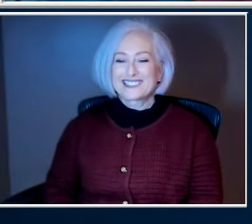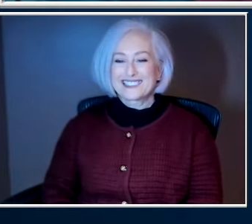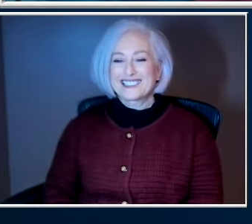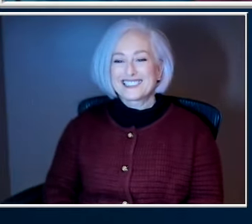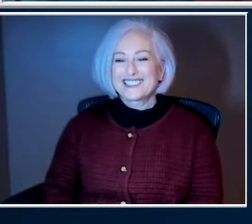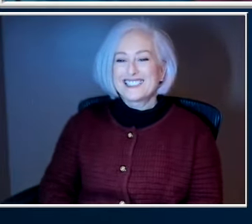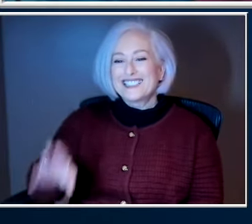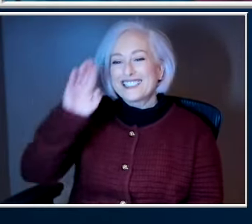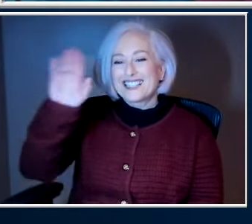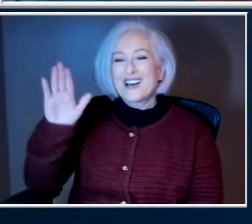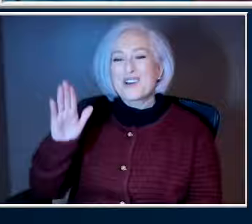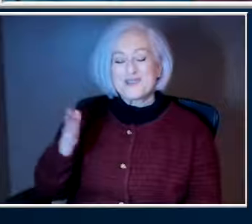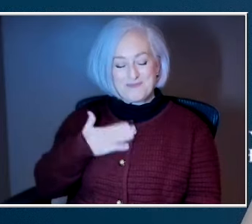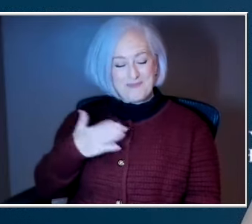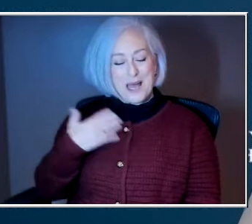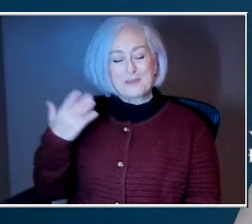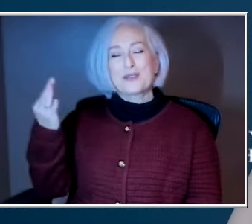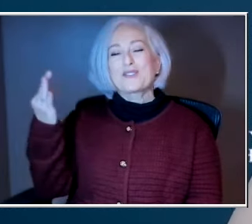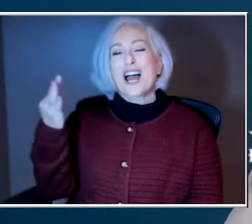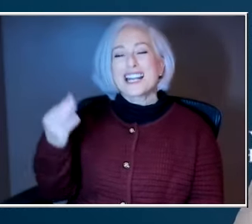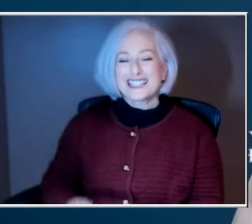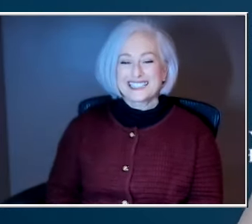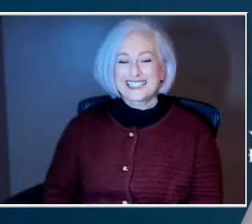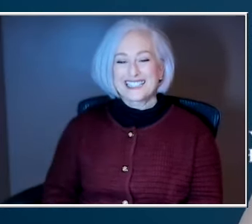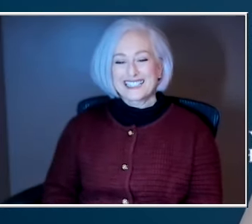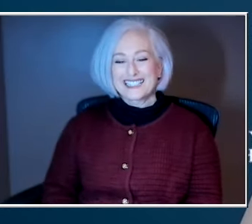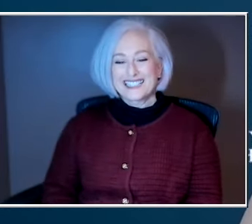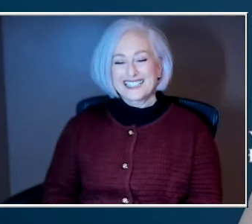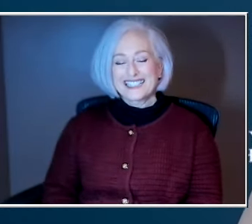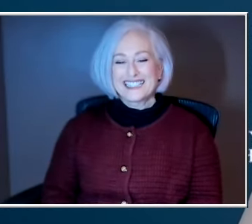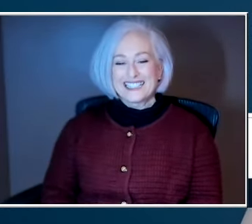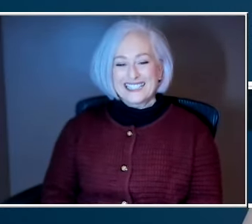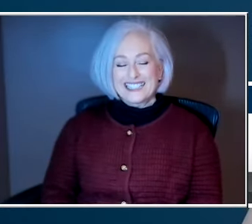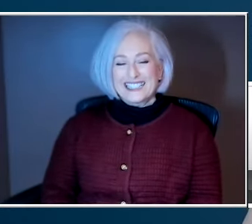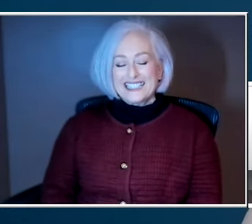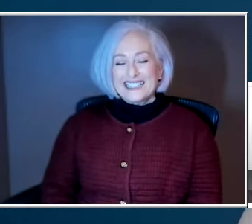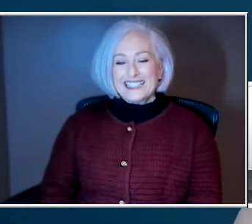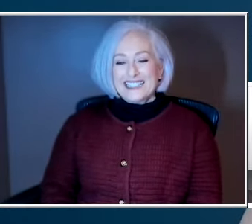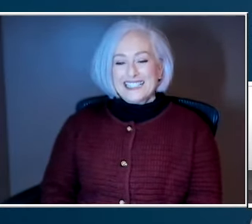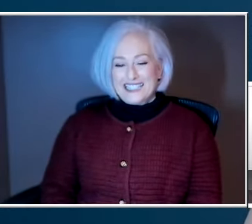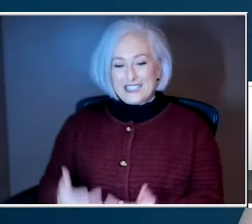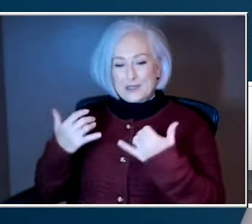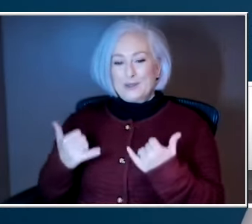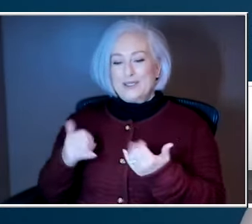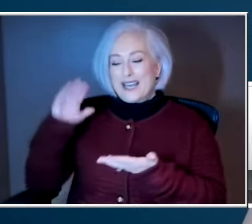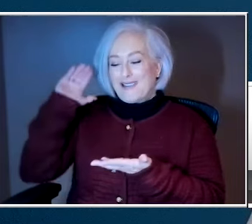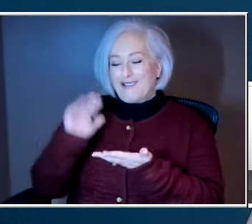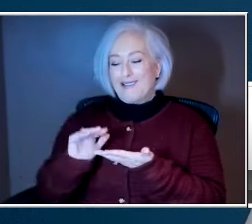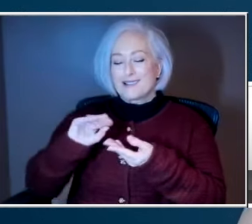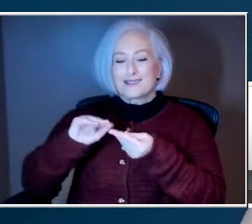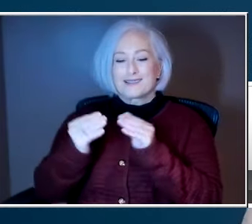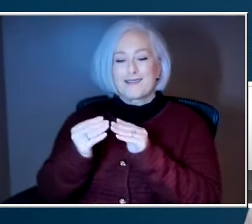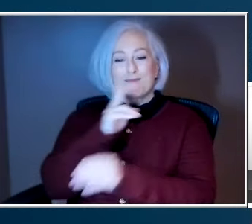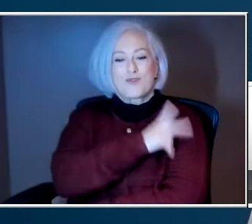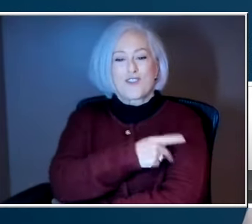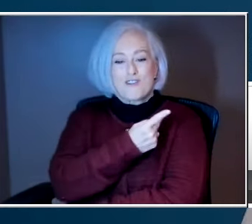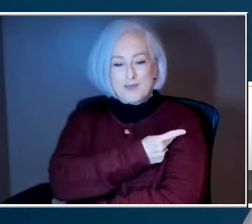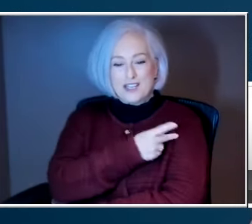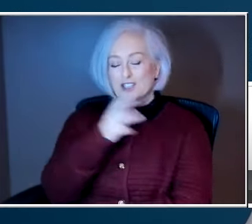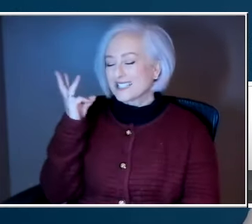it's Friday. I know. Right now, again, we have a less amount of active COVID patients, 16 again